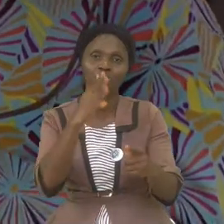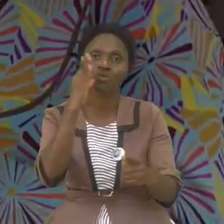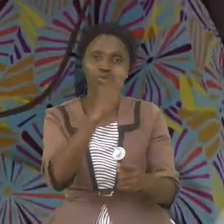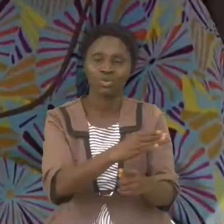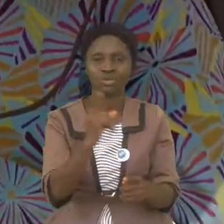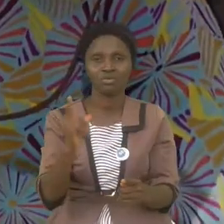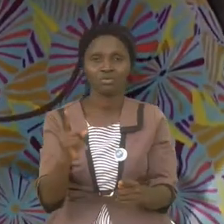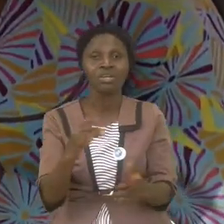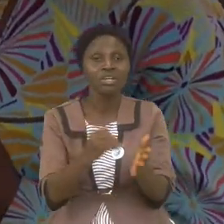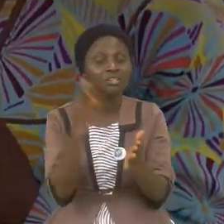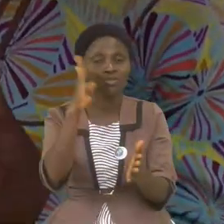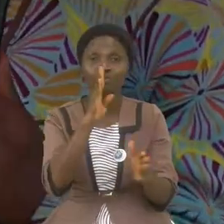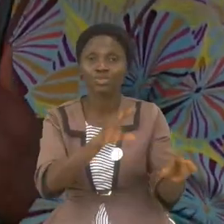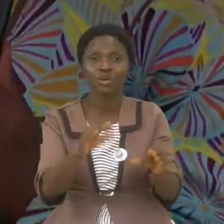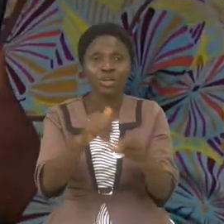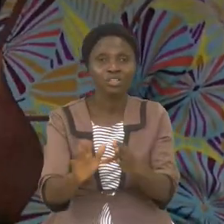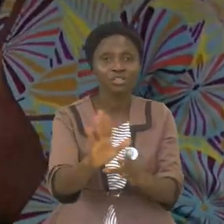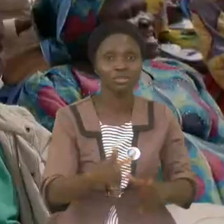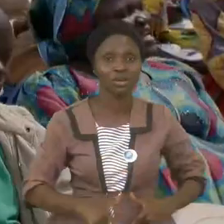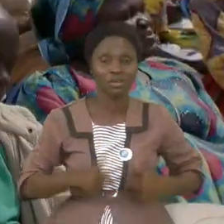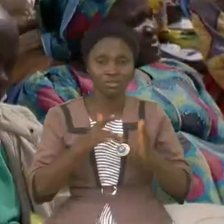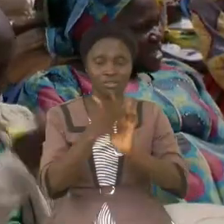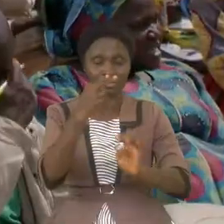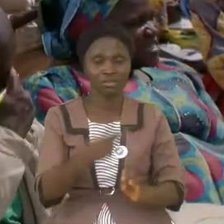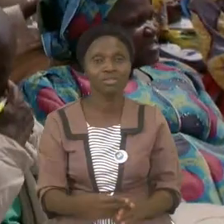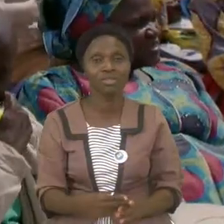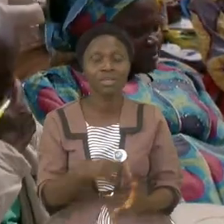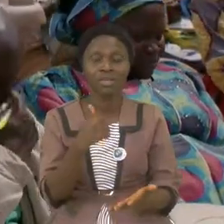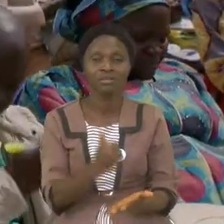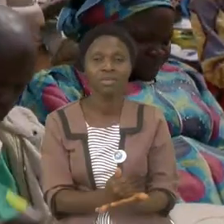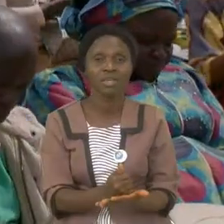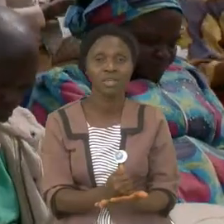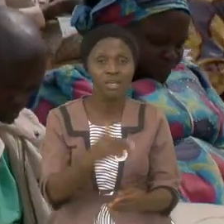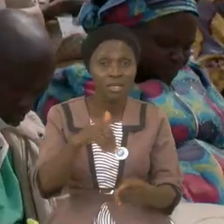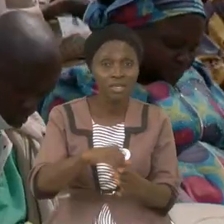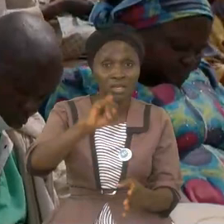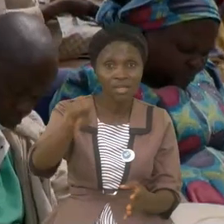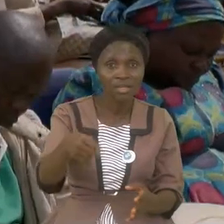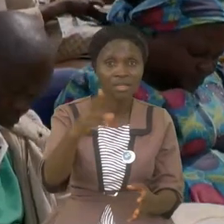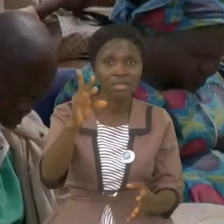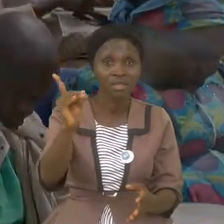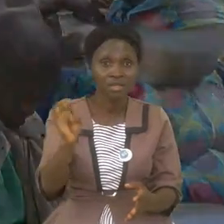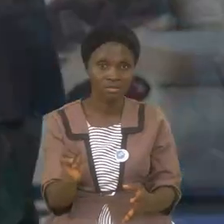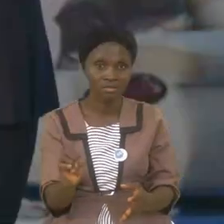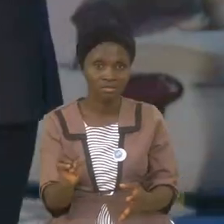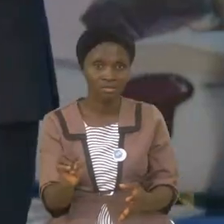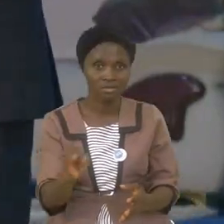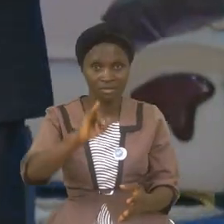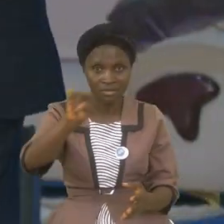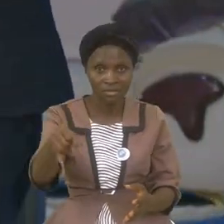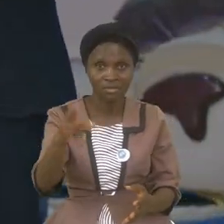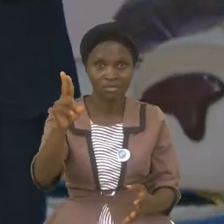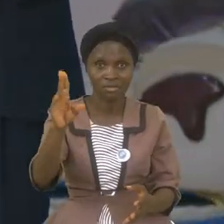life. Fulfilled in your life. Look at Jude chapter 1, only one chapter in Jude, and